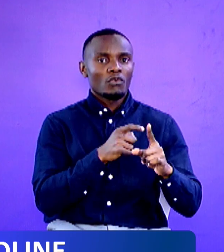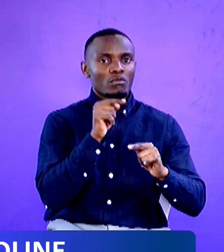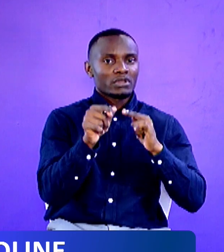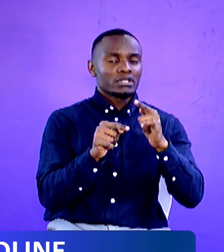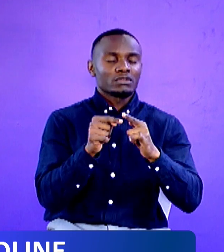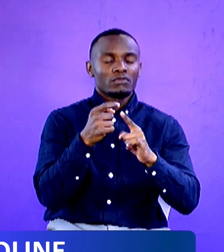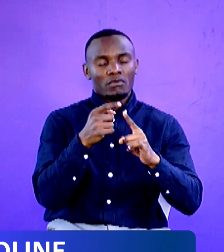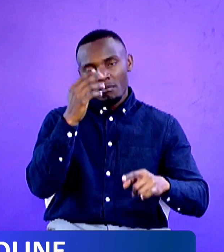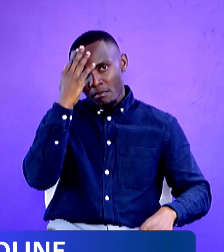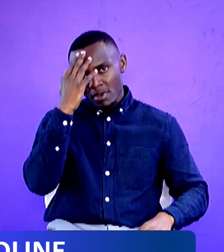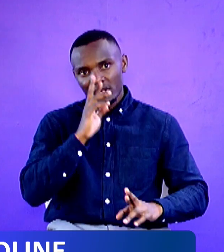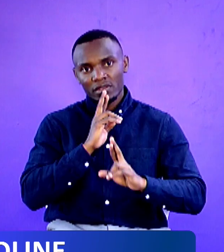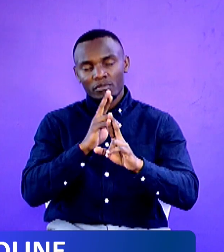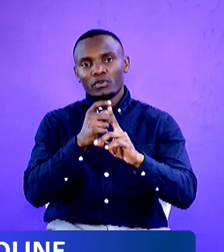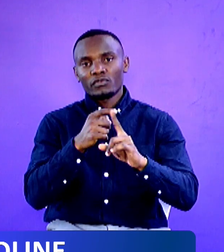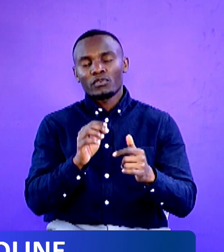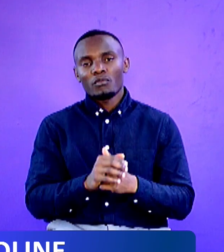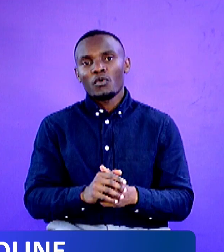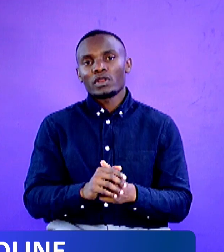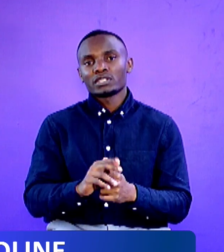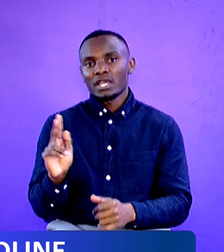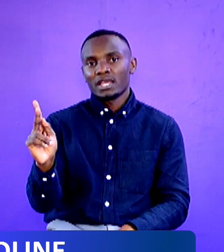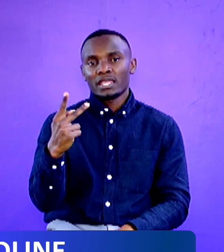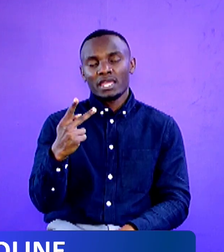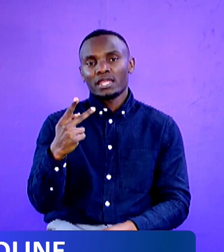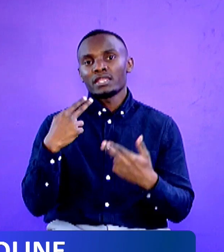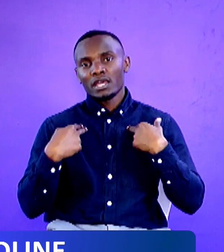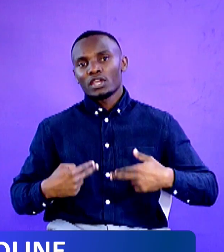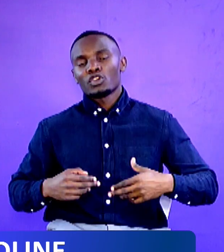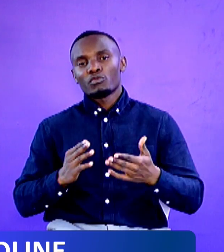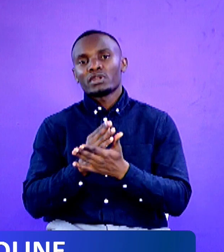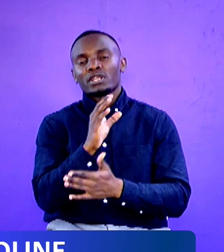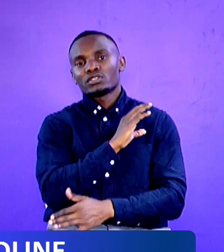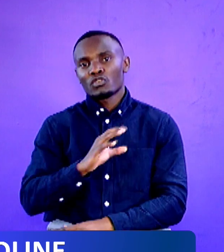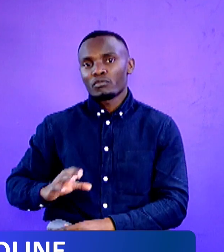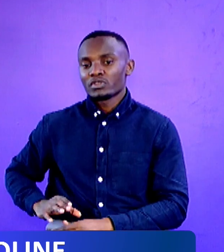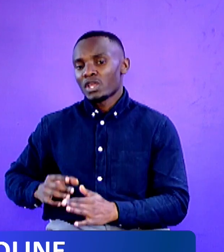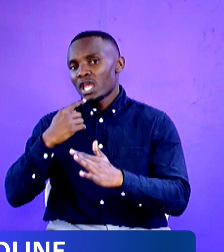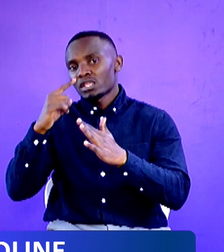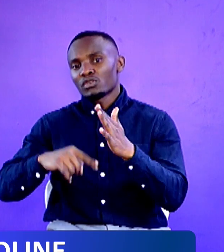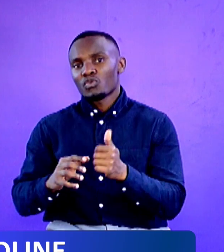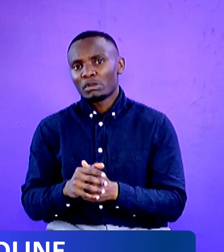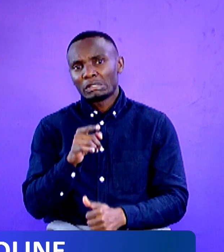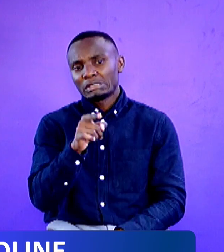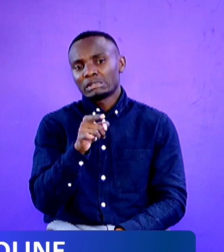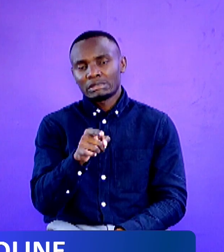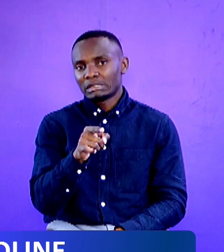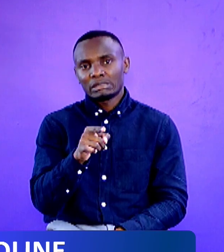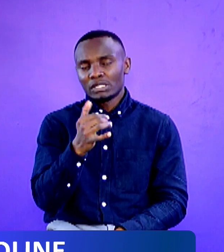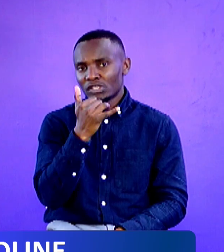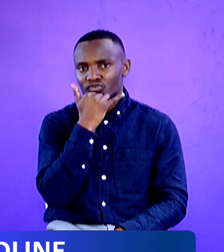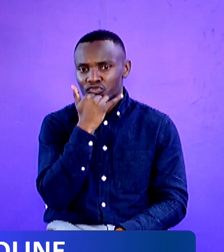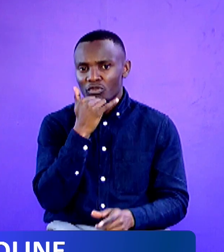the Kenya Human Rights Commission, dismissing it as skewed, elitist and politically